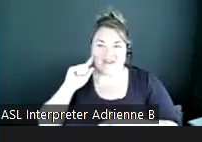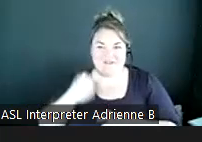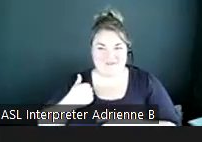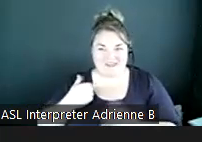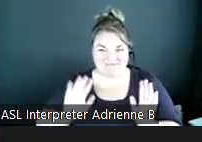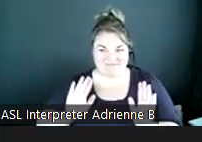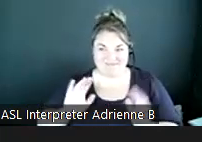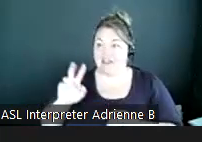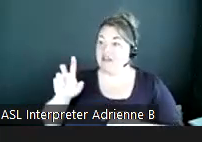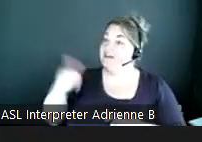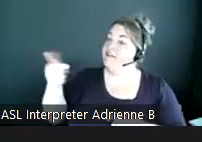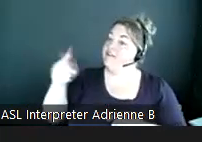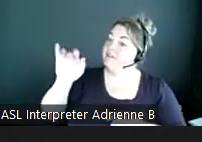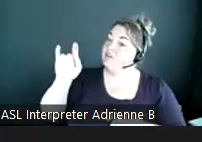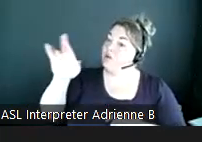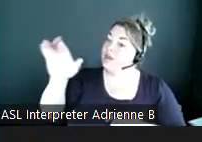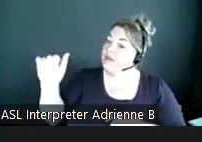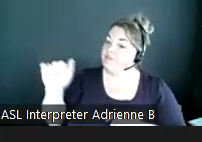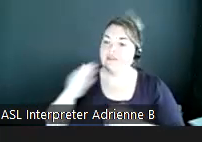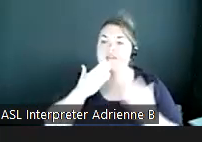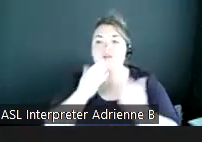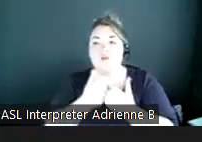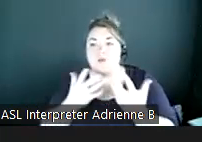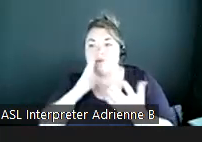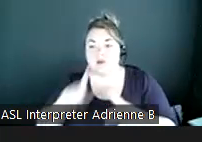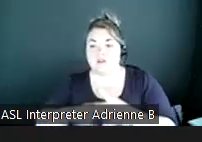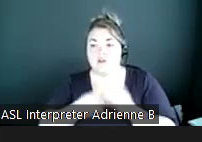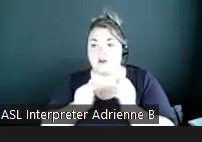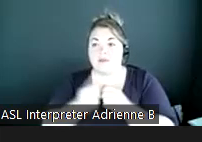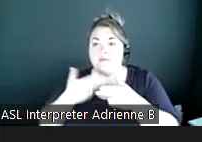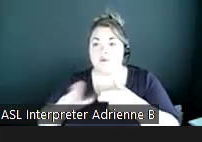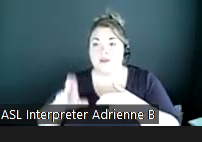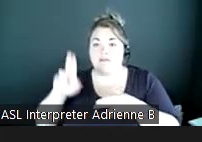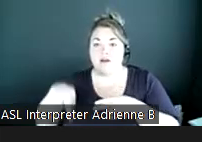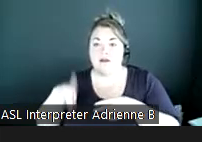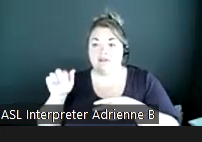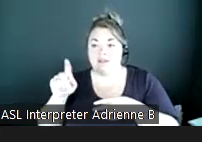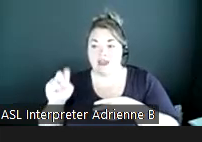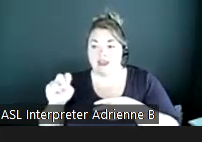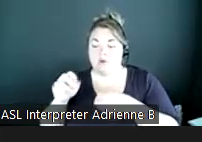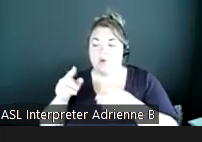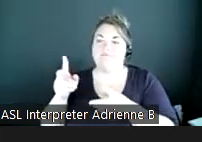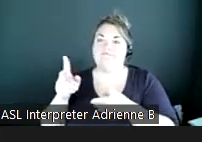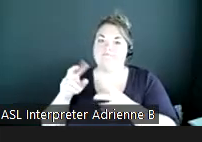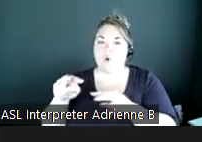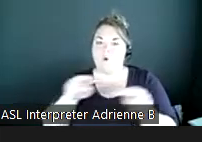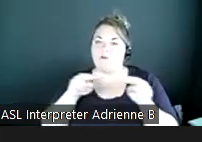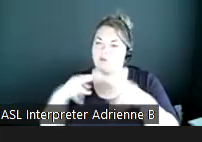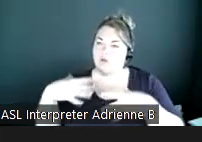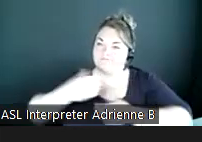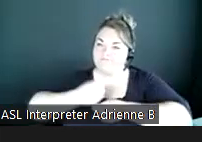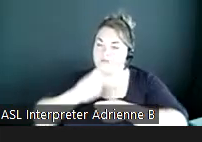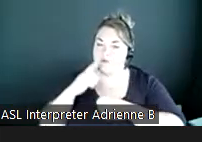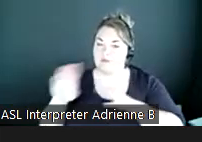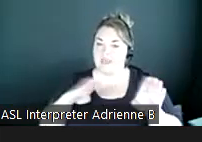Thank you very much. So we'll get started with a pretty brief update or overview regarding the Behavioral